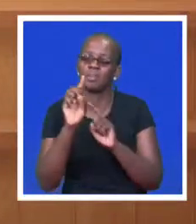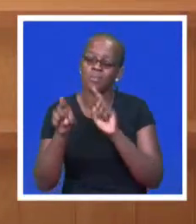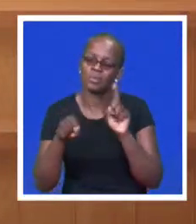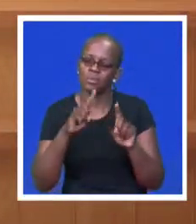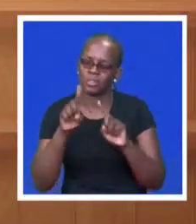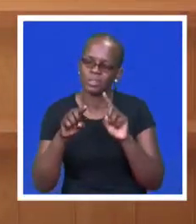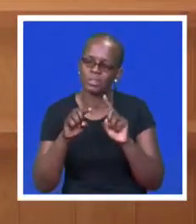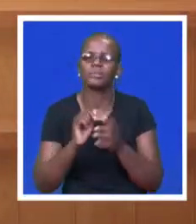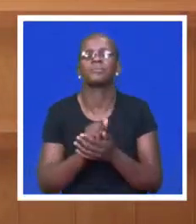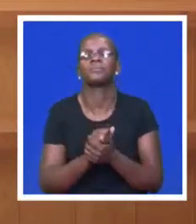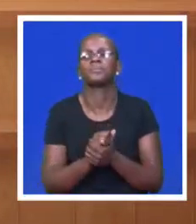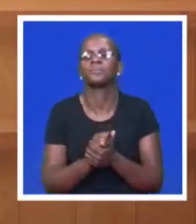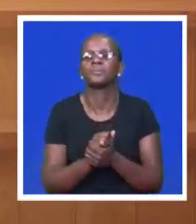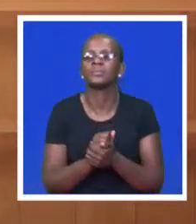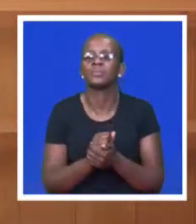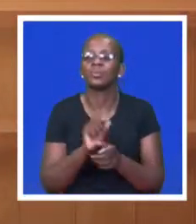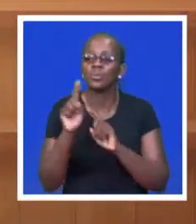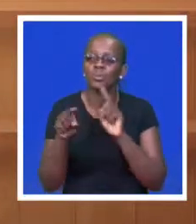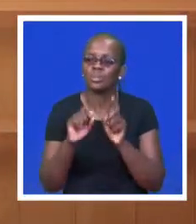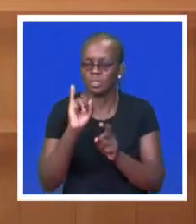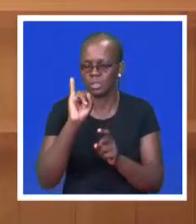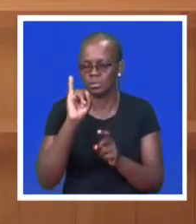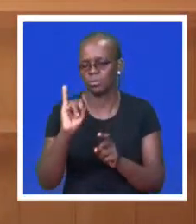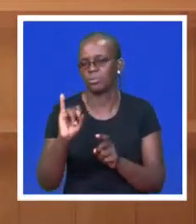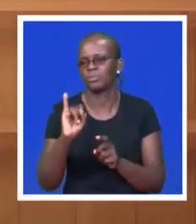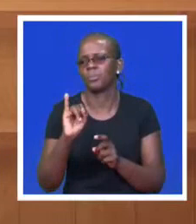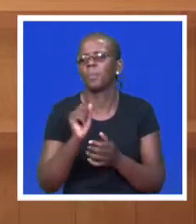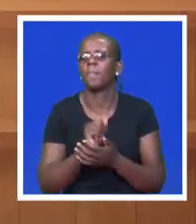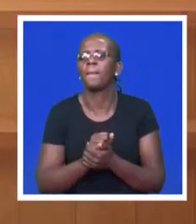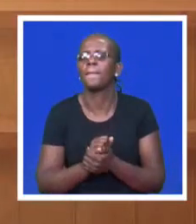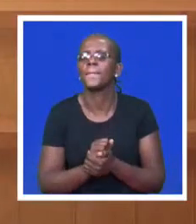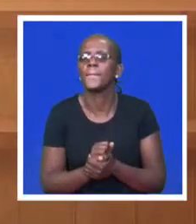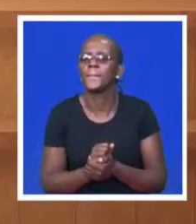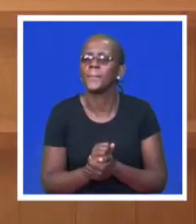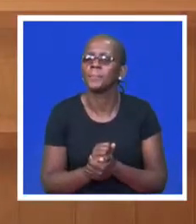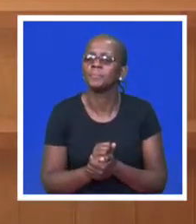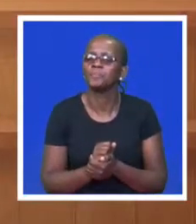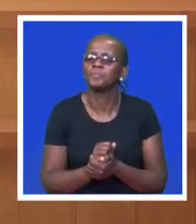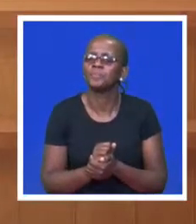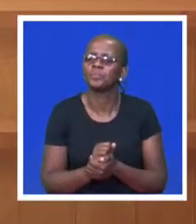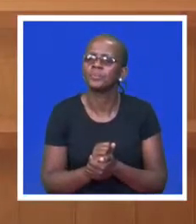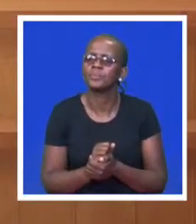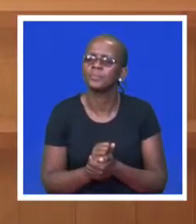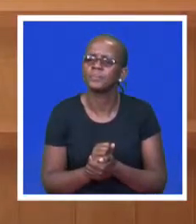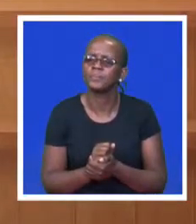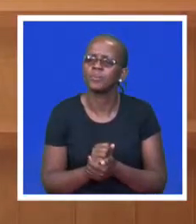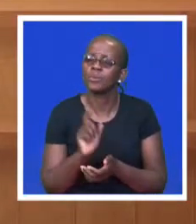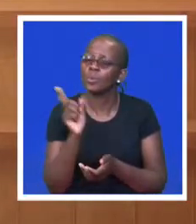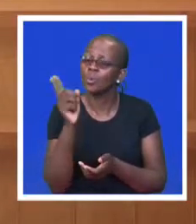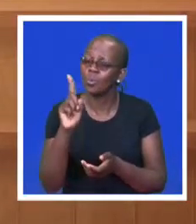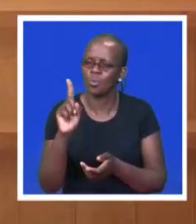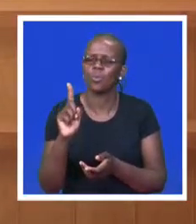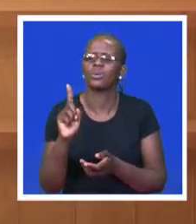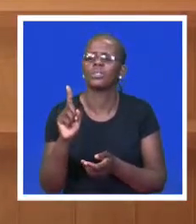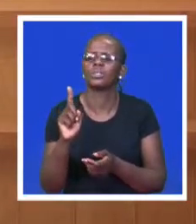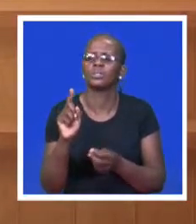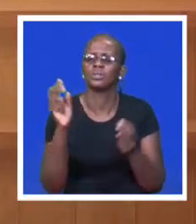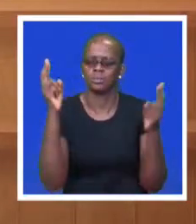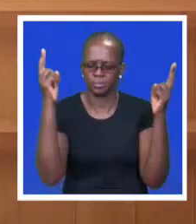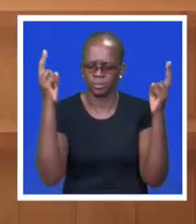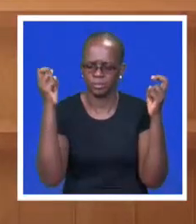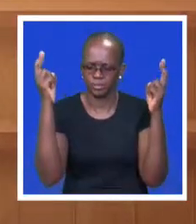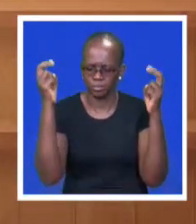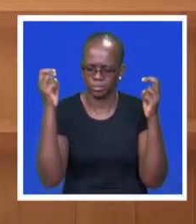number 1, dear Lena. Okay. Question number 1 says, what is the title of the story?